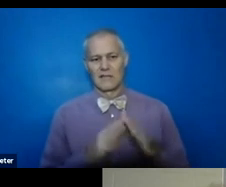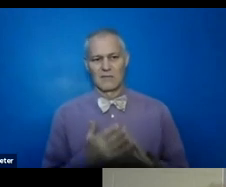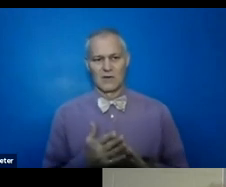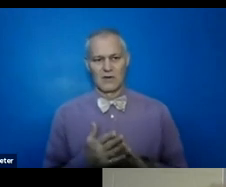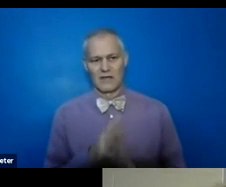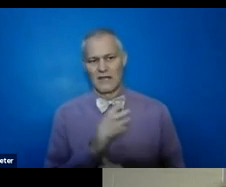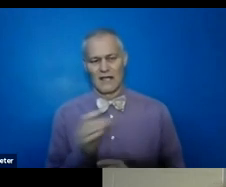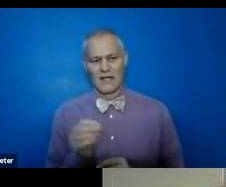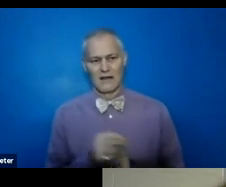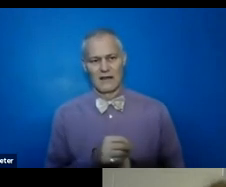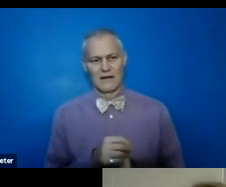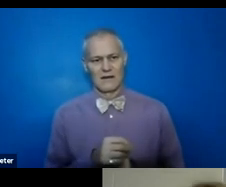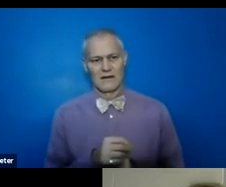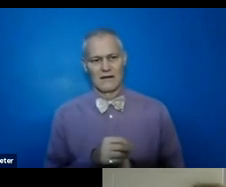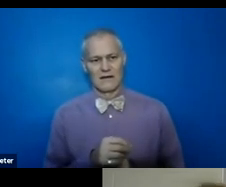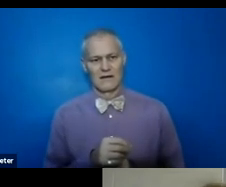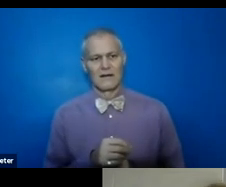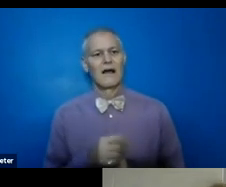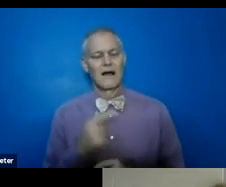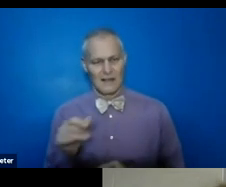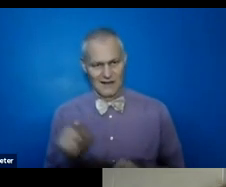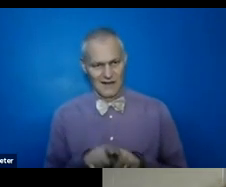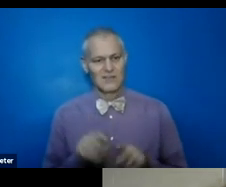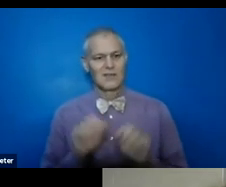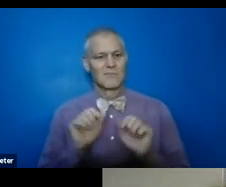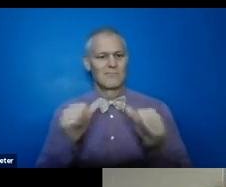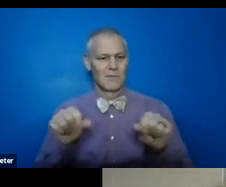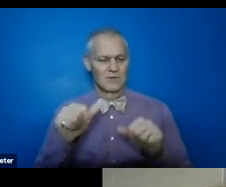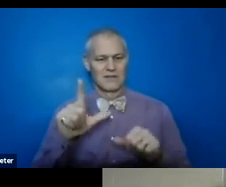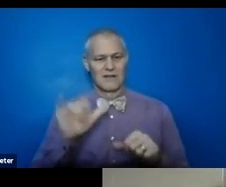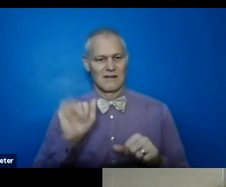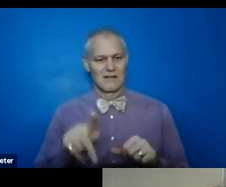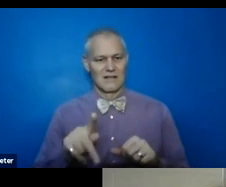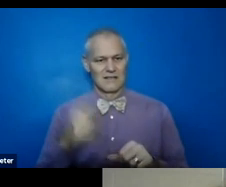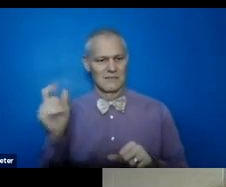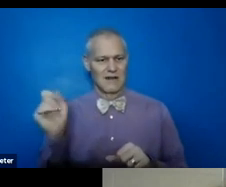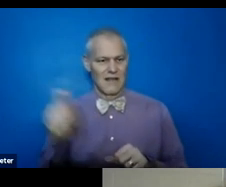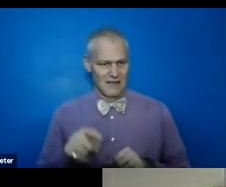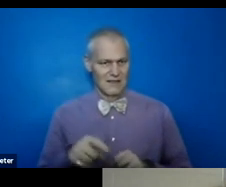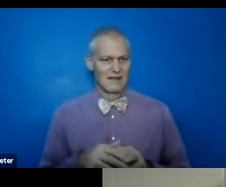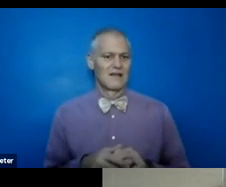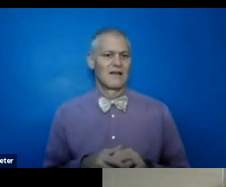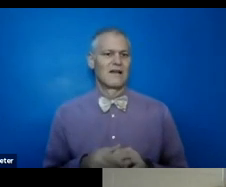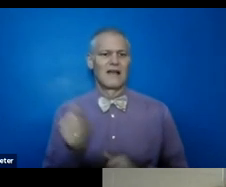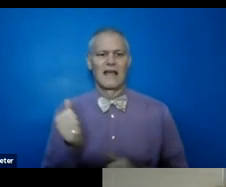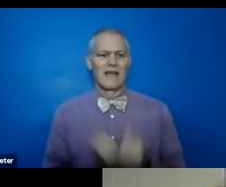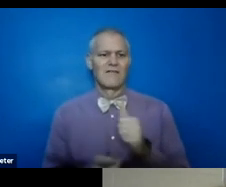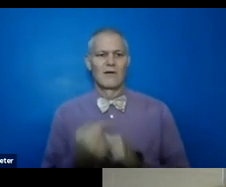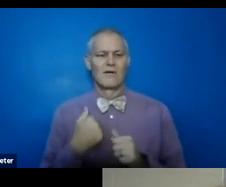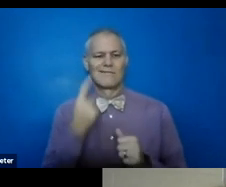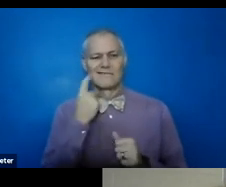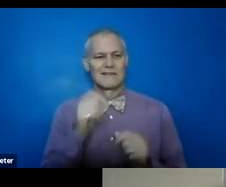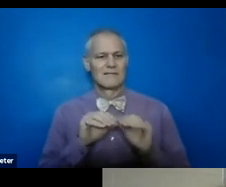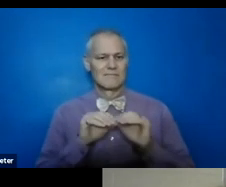And I can also post a link to that person who asked the question and everyone. We just released this set